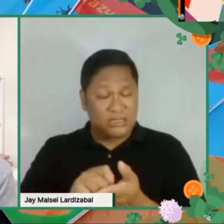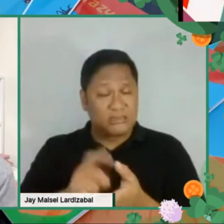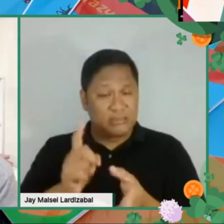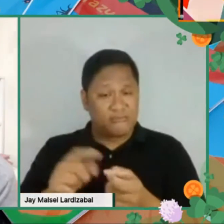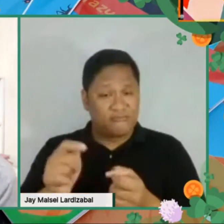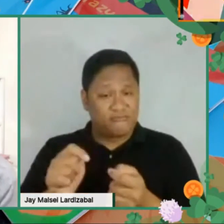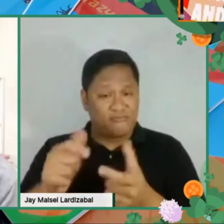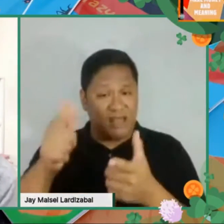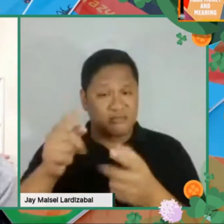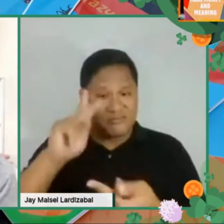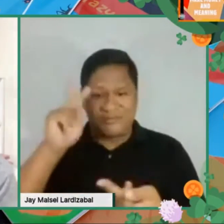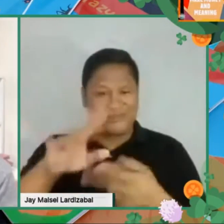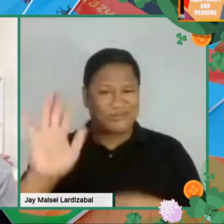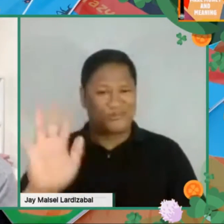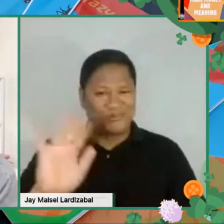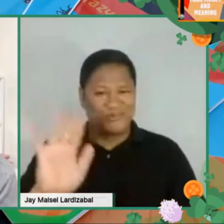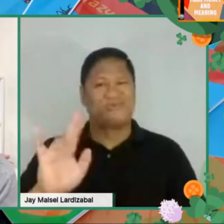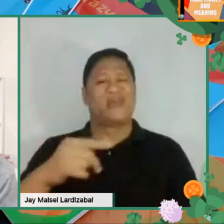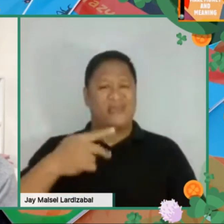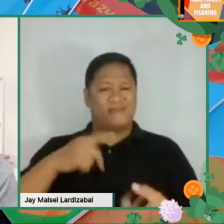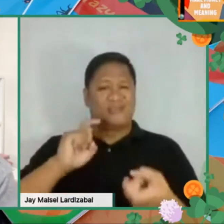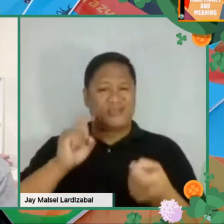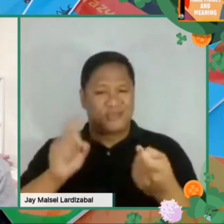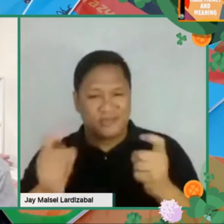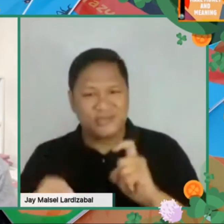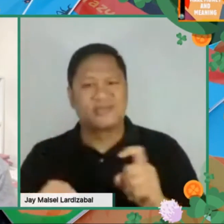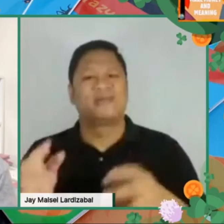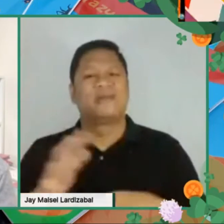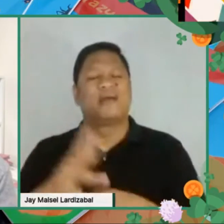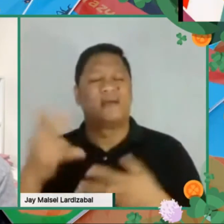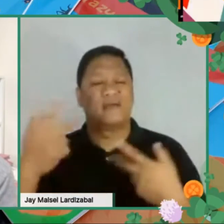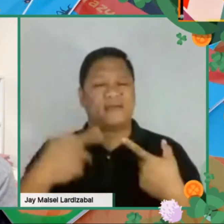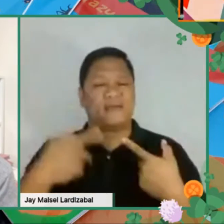perfect best-selling novel, best-selling story.